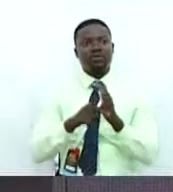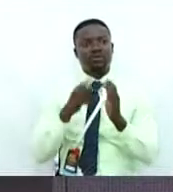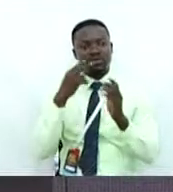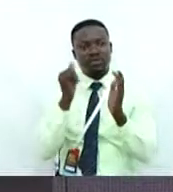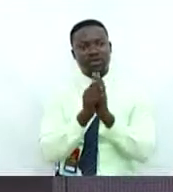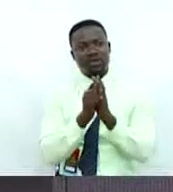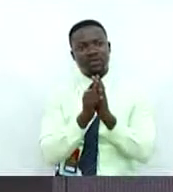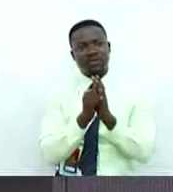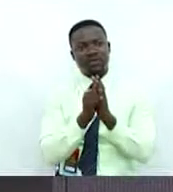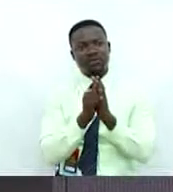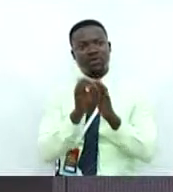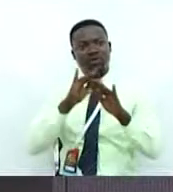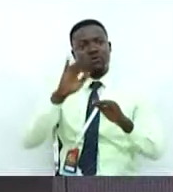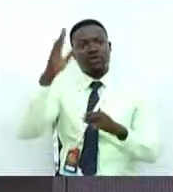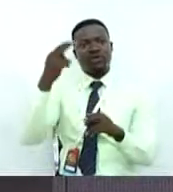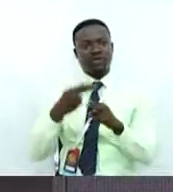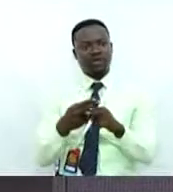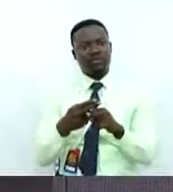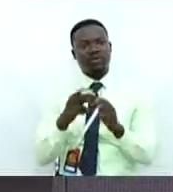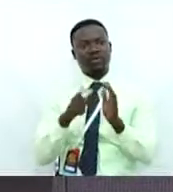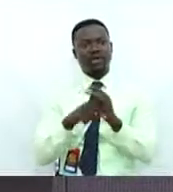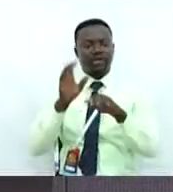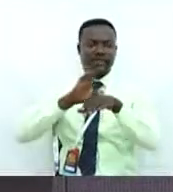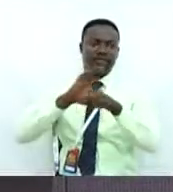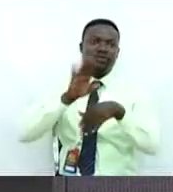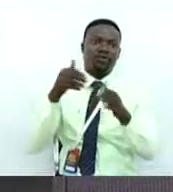Lord glorifying his name and the church